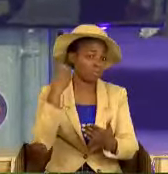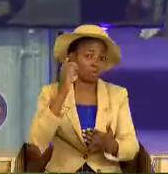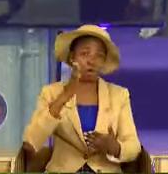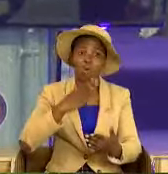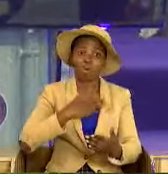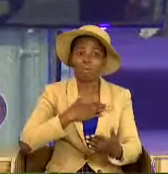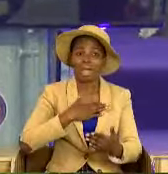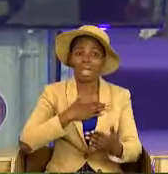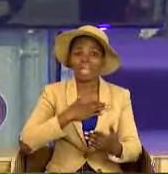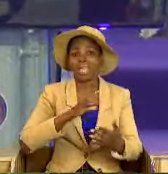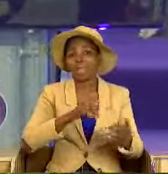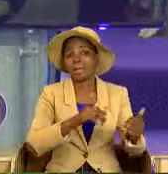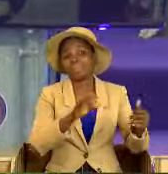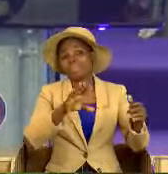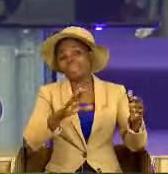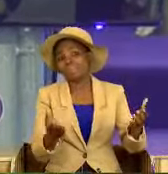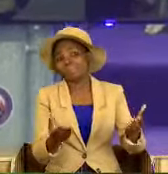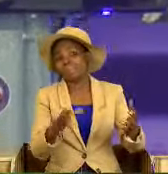for